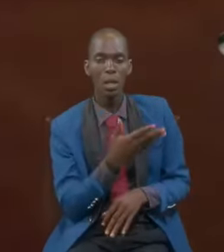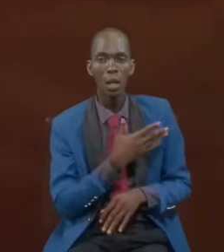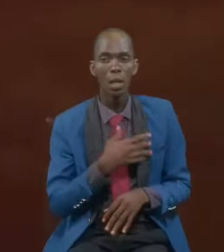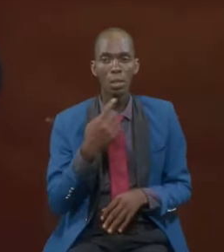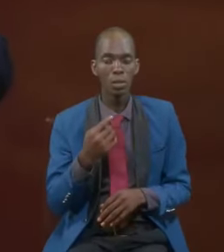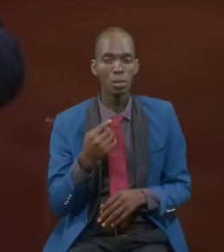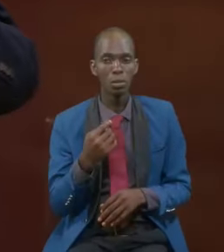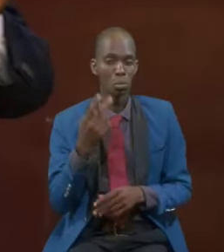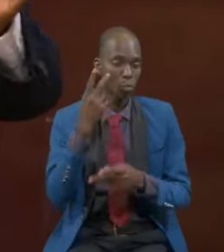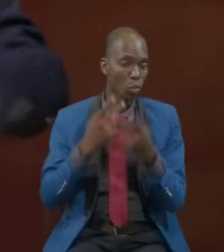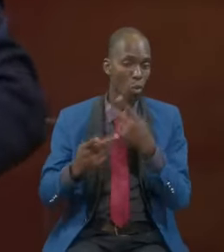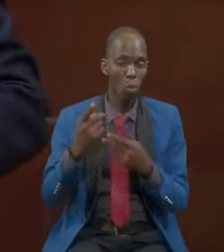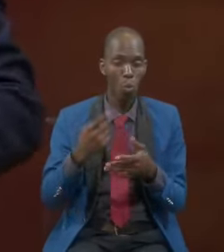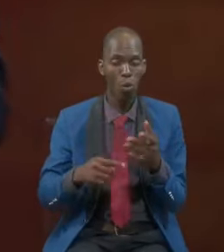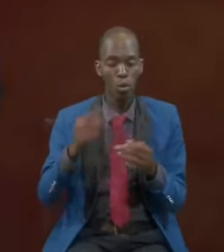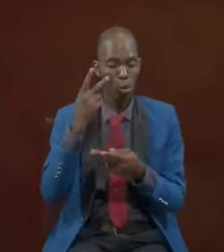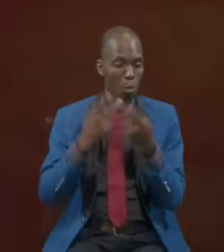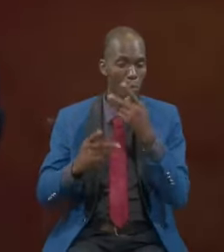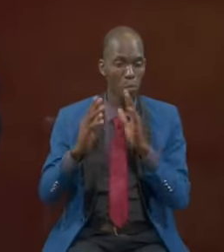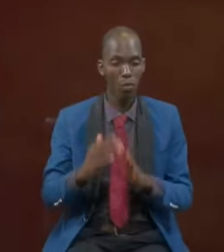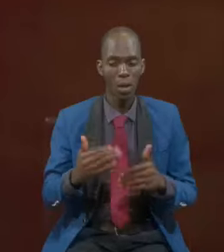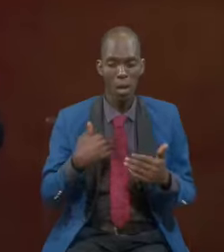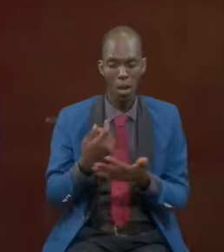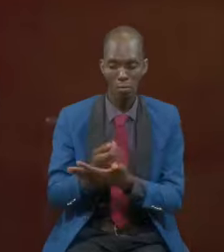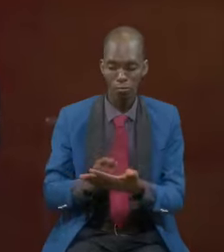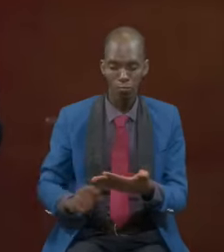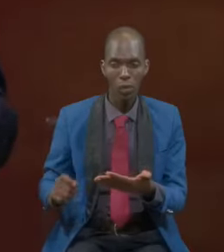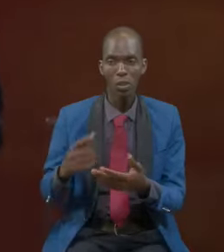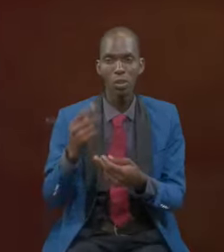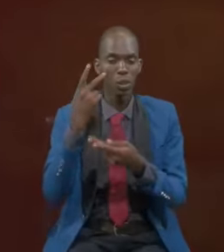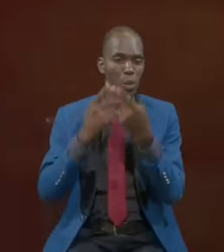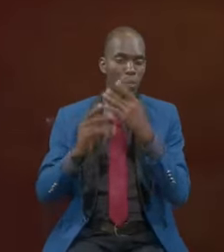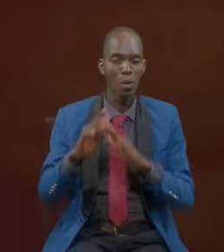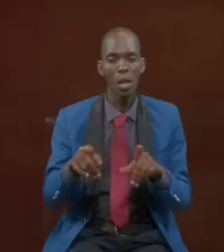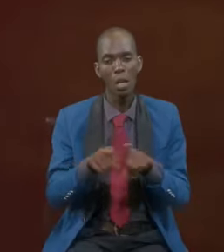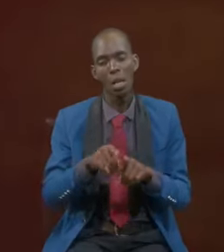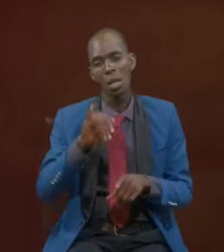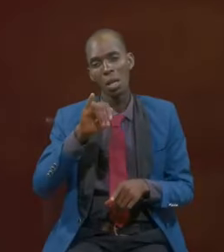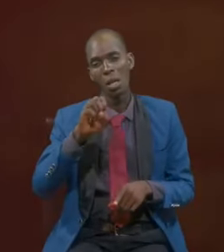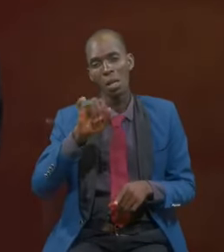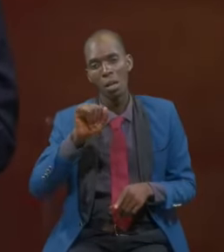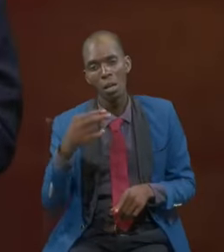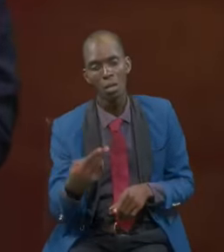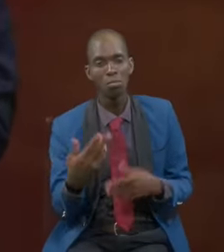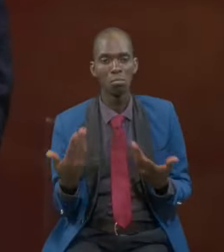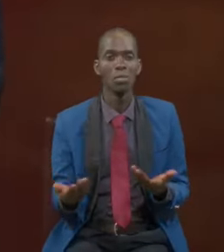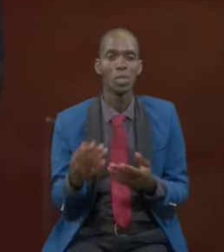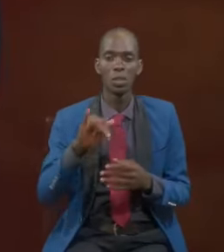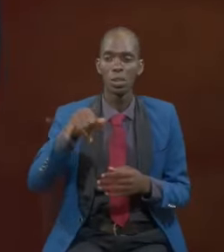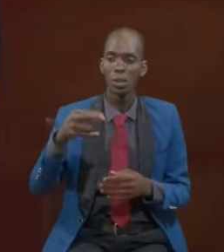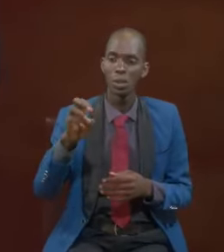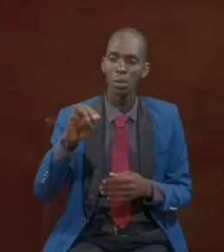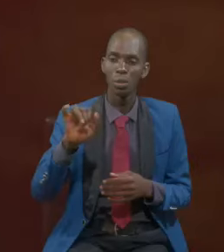prophets, when you read what the prophets are preaching, the prophets like Isaiah, Jeremiah, Ezekiel,